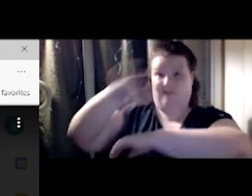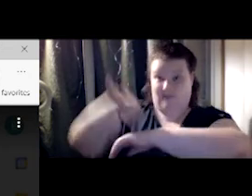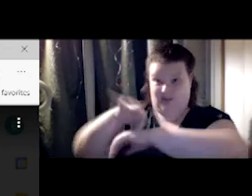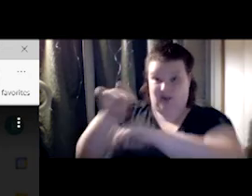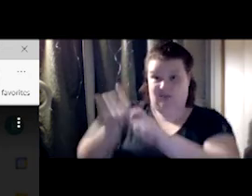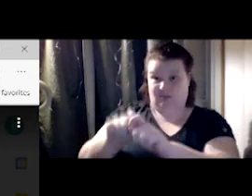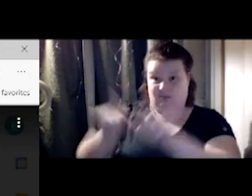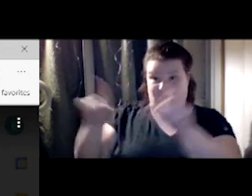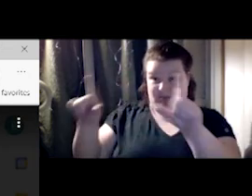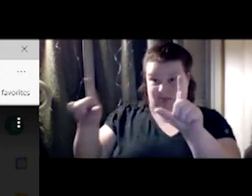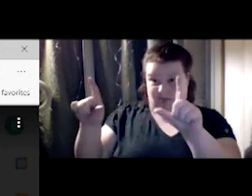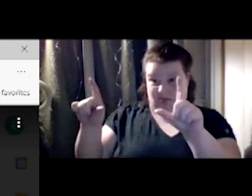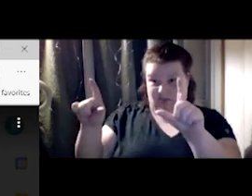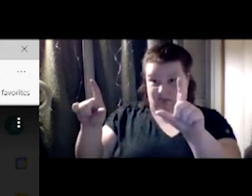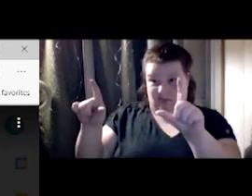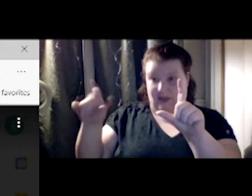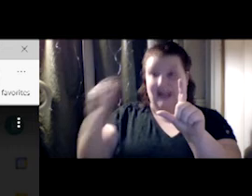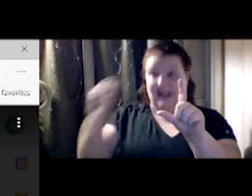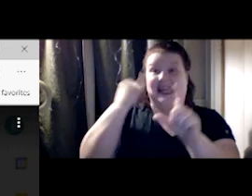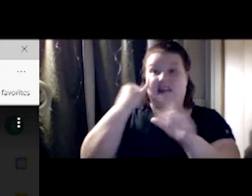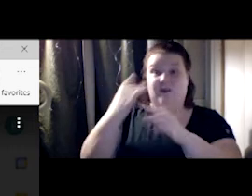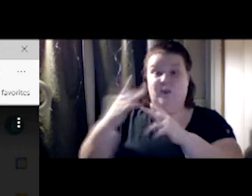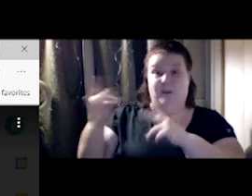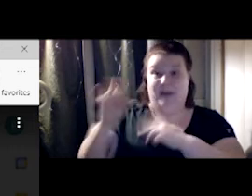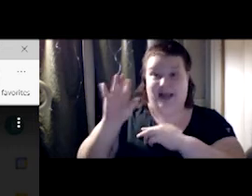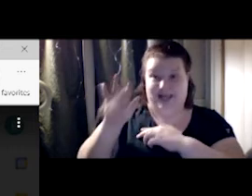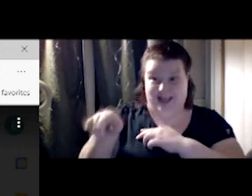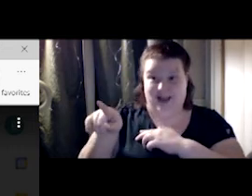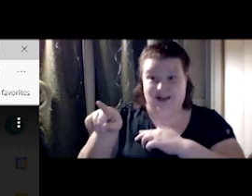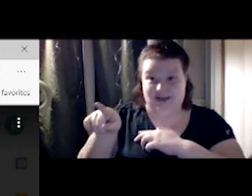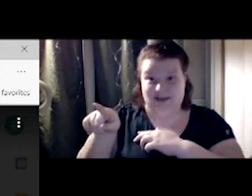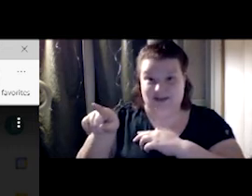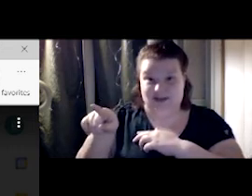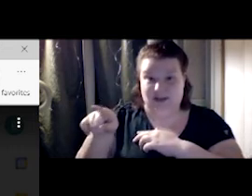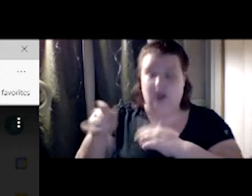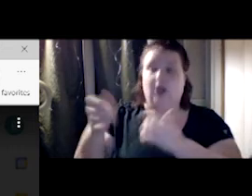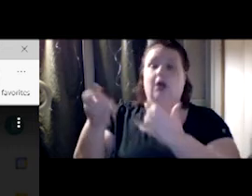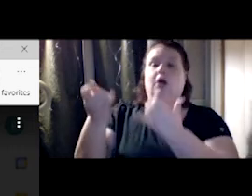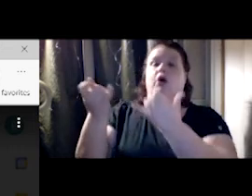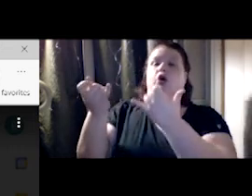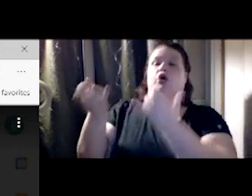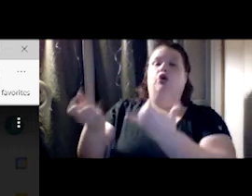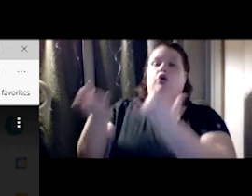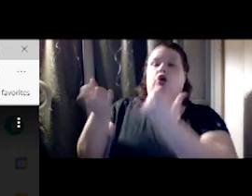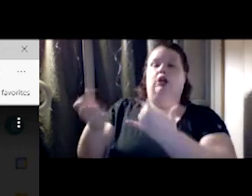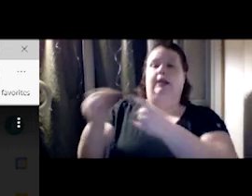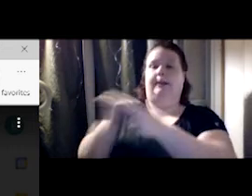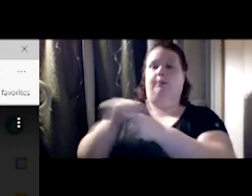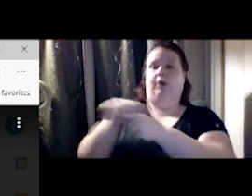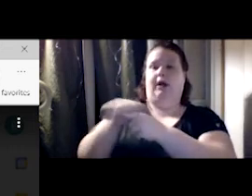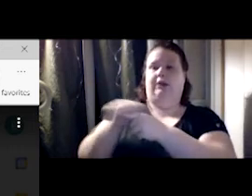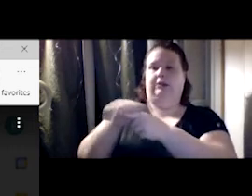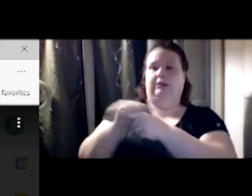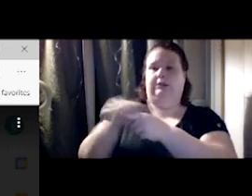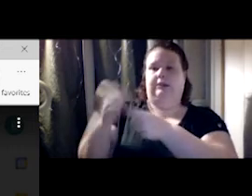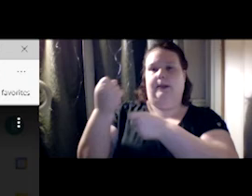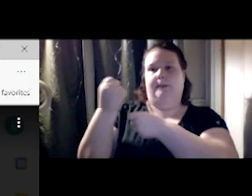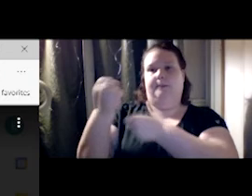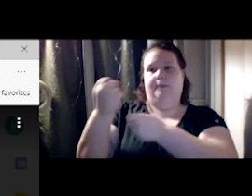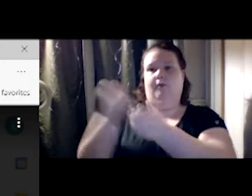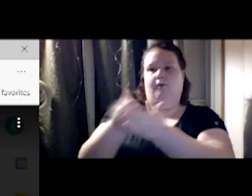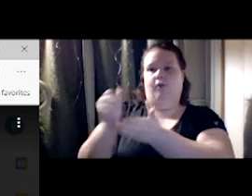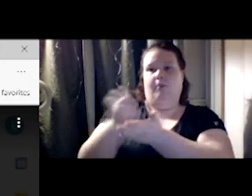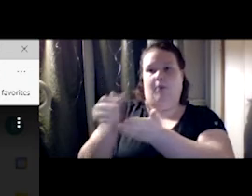it's going to be in that scenario where they currently have a practice baseball and football.